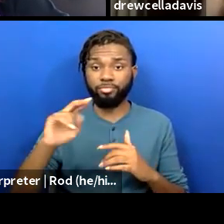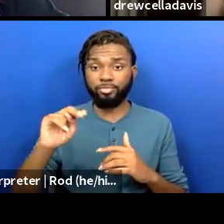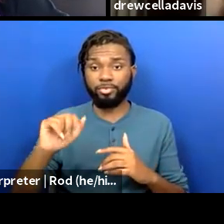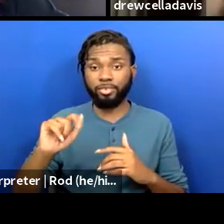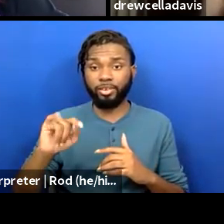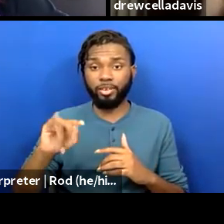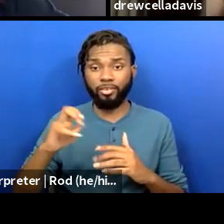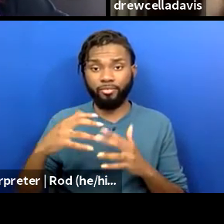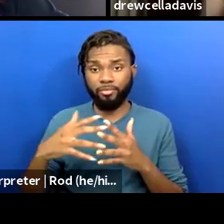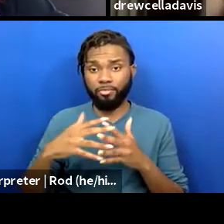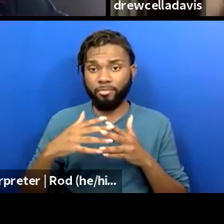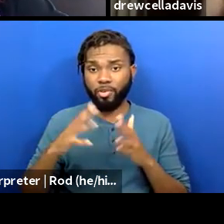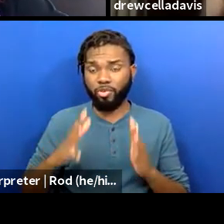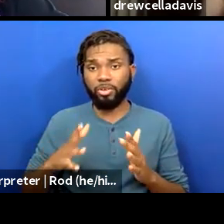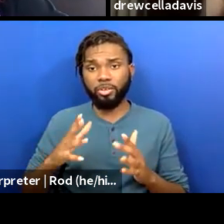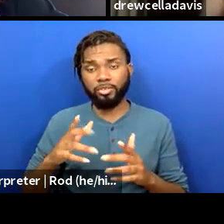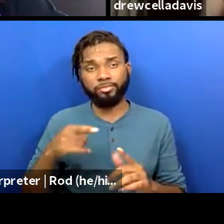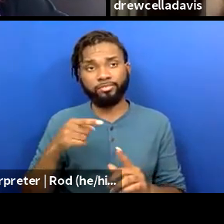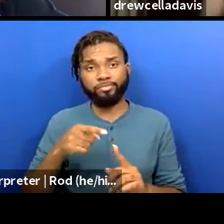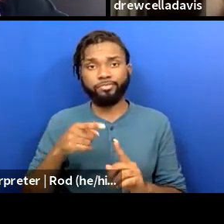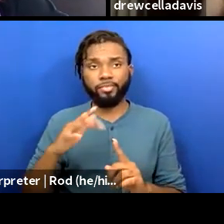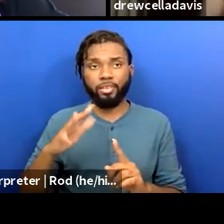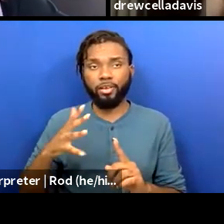kind of, you know,